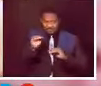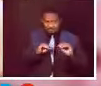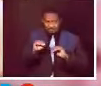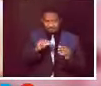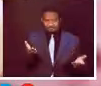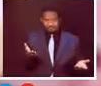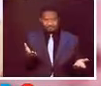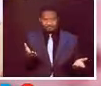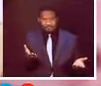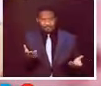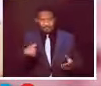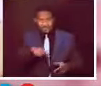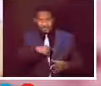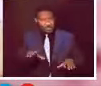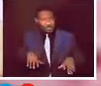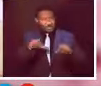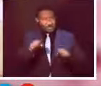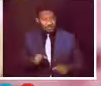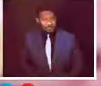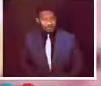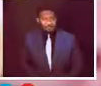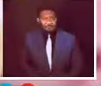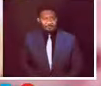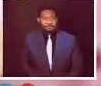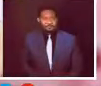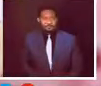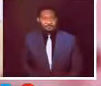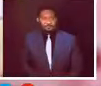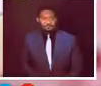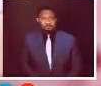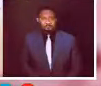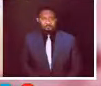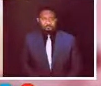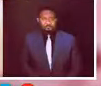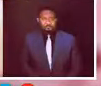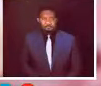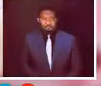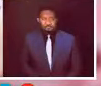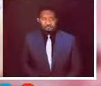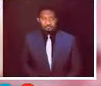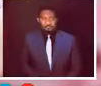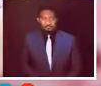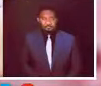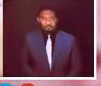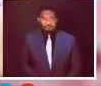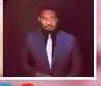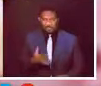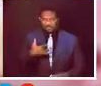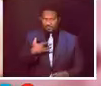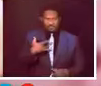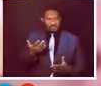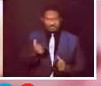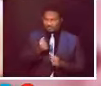this House adopted it. Mr. Speaker, don't talk as if we want to just use our numbers